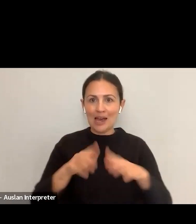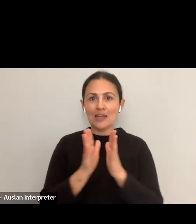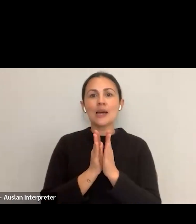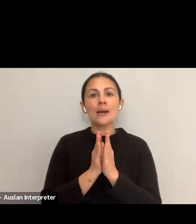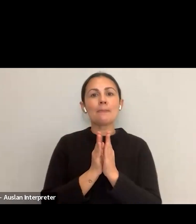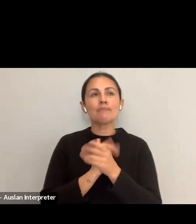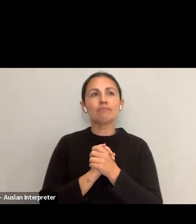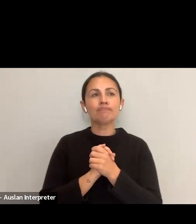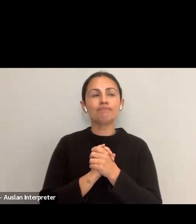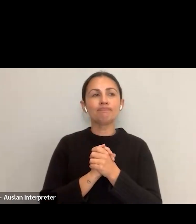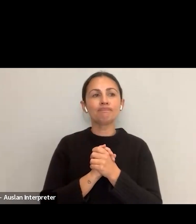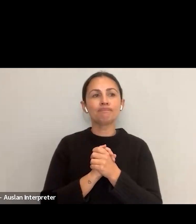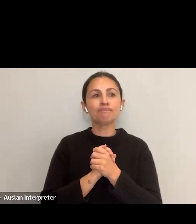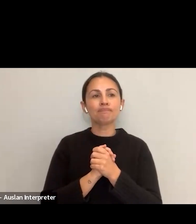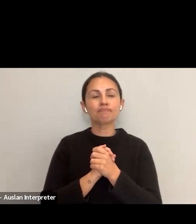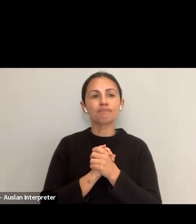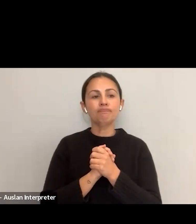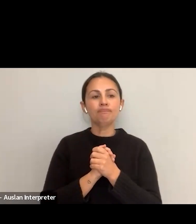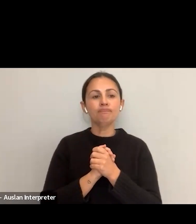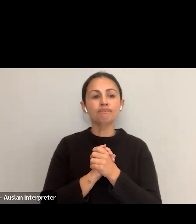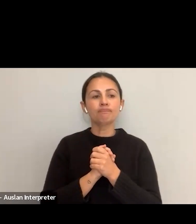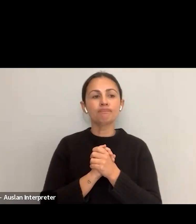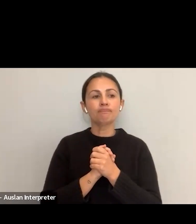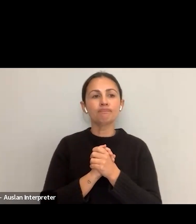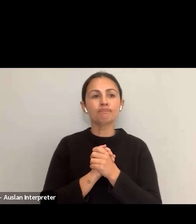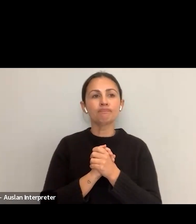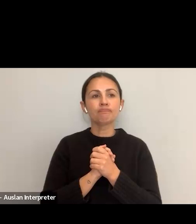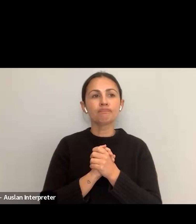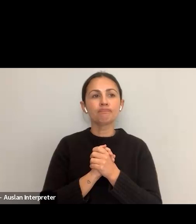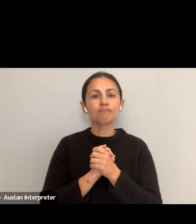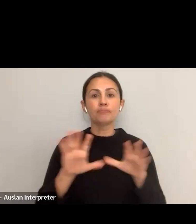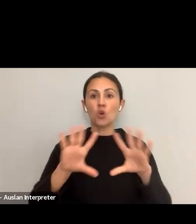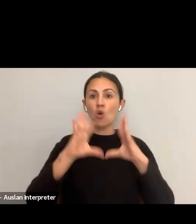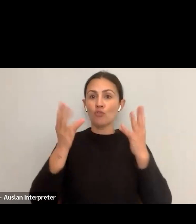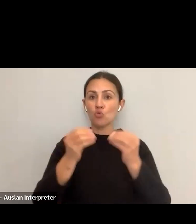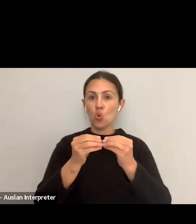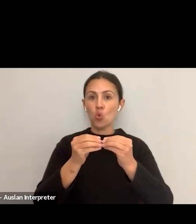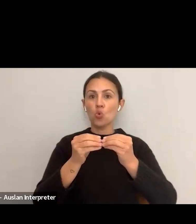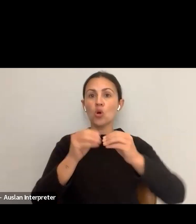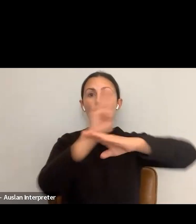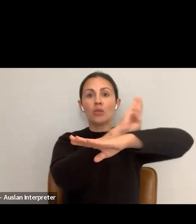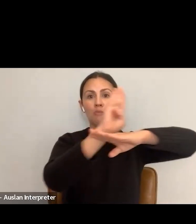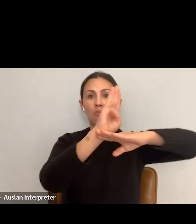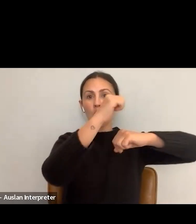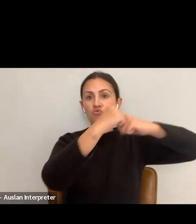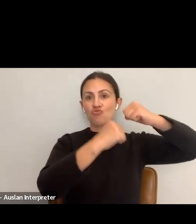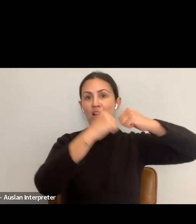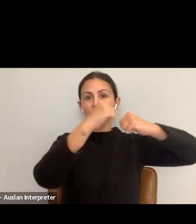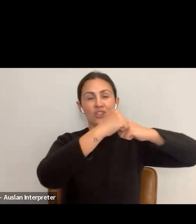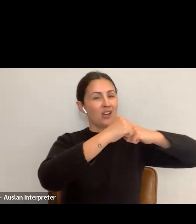If we know that structurally and systemically the inequities that trickle down to communities